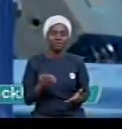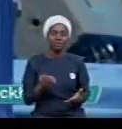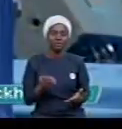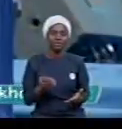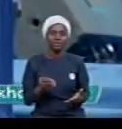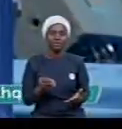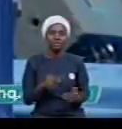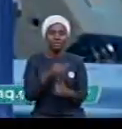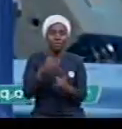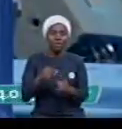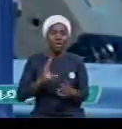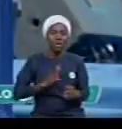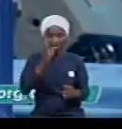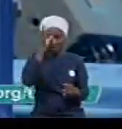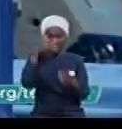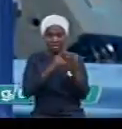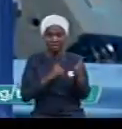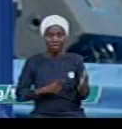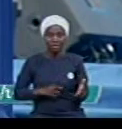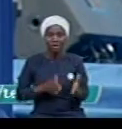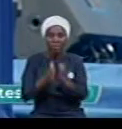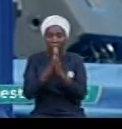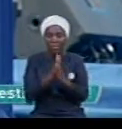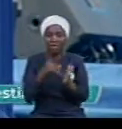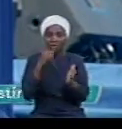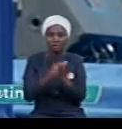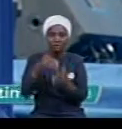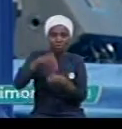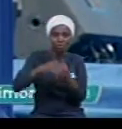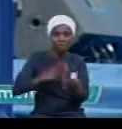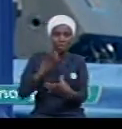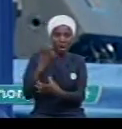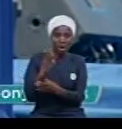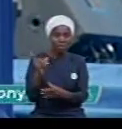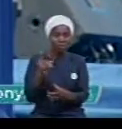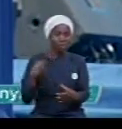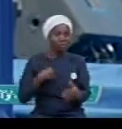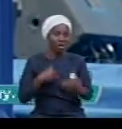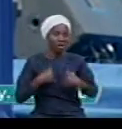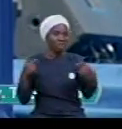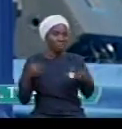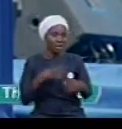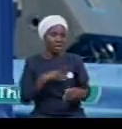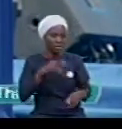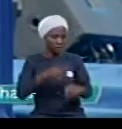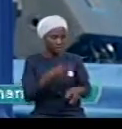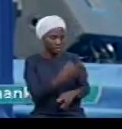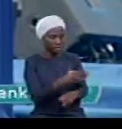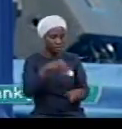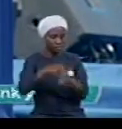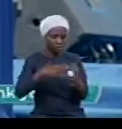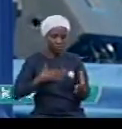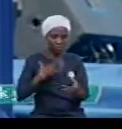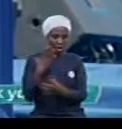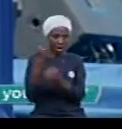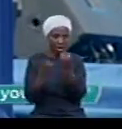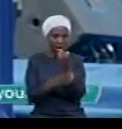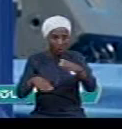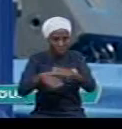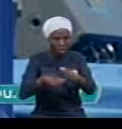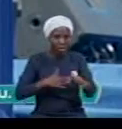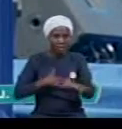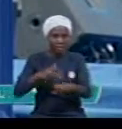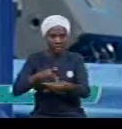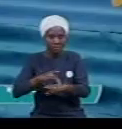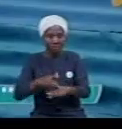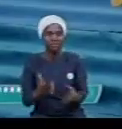ba dun wa mo sa joko le mo fi owo si atelese the same thing lana so gba ta de dele lana ti